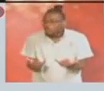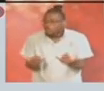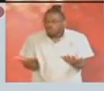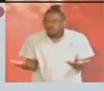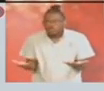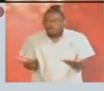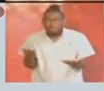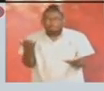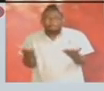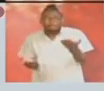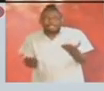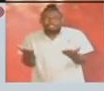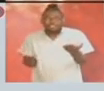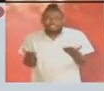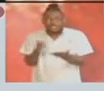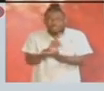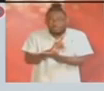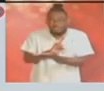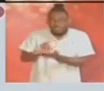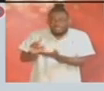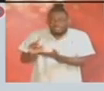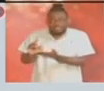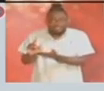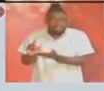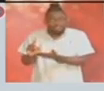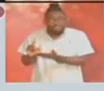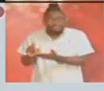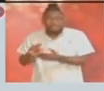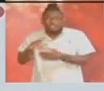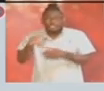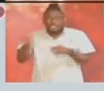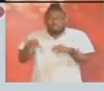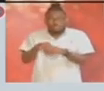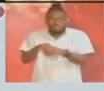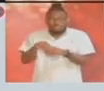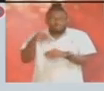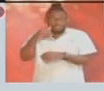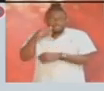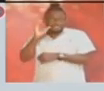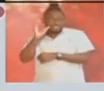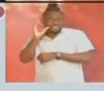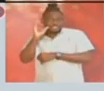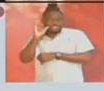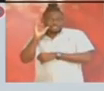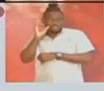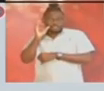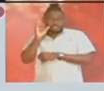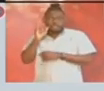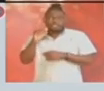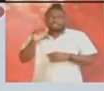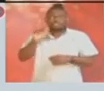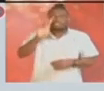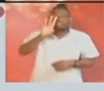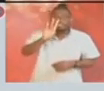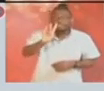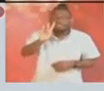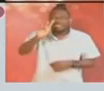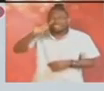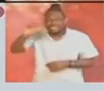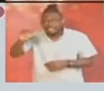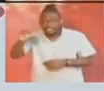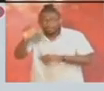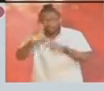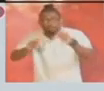average, inclusive of yesterday, where we had a recent record-breaking day of 70 cases, it is now